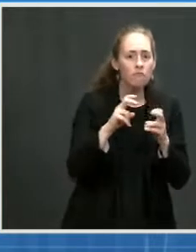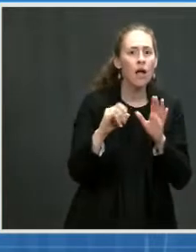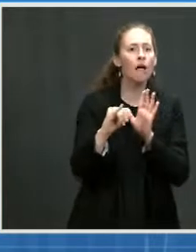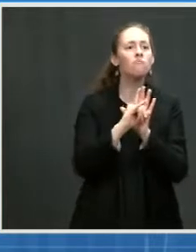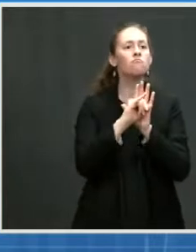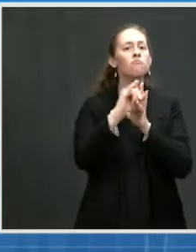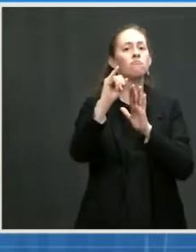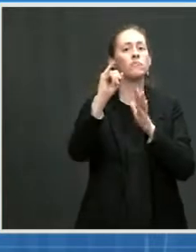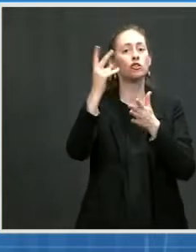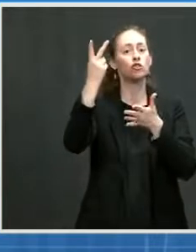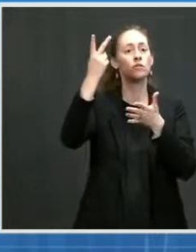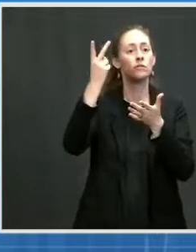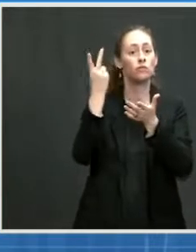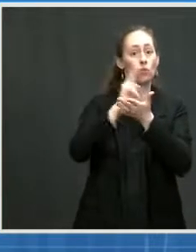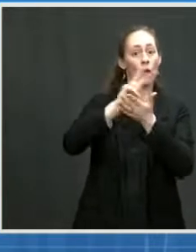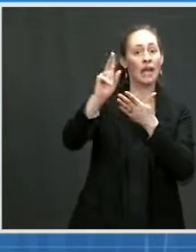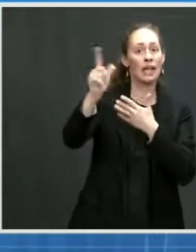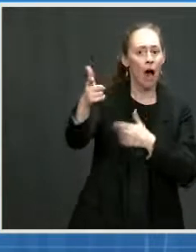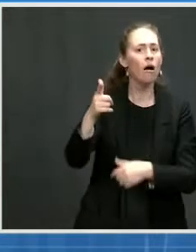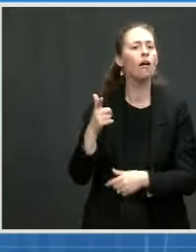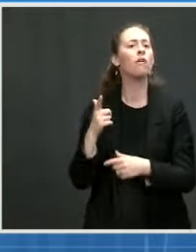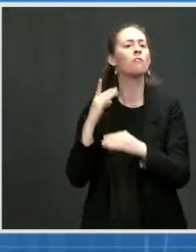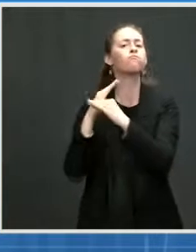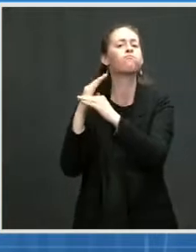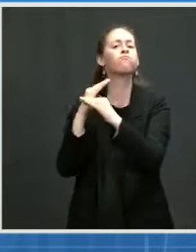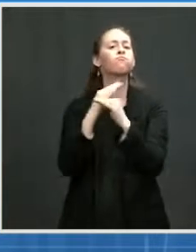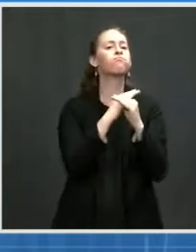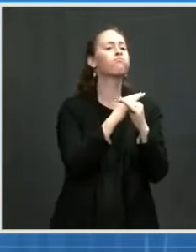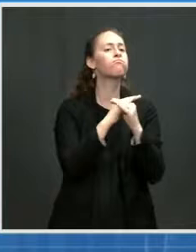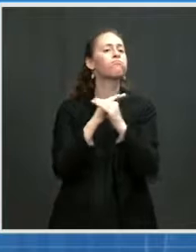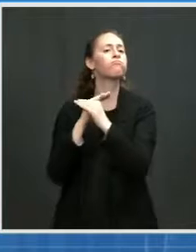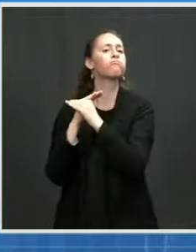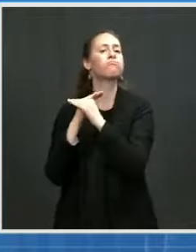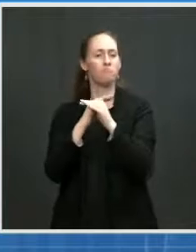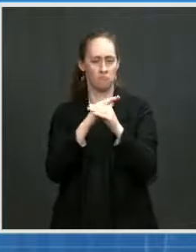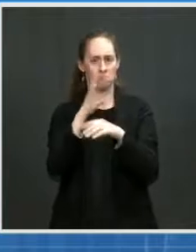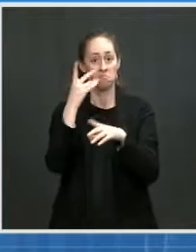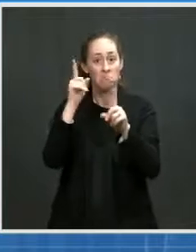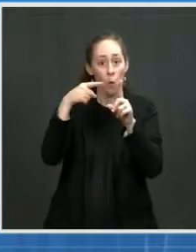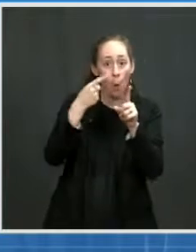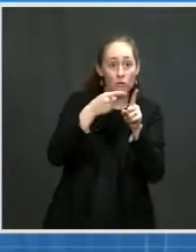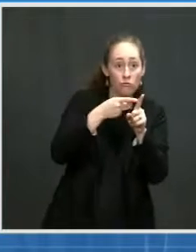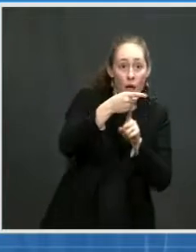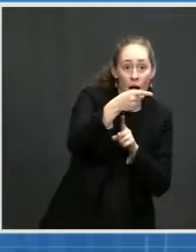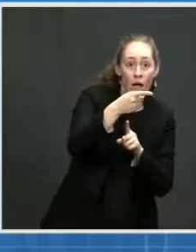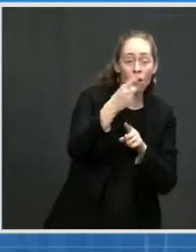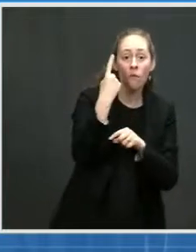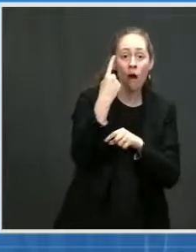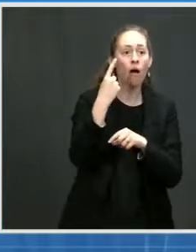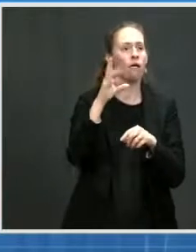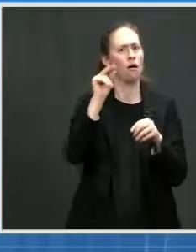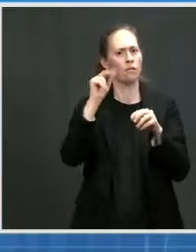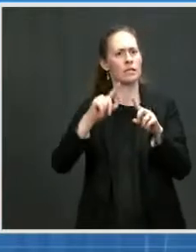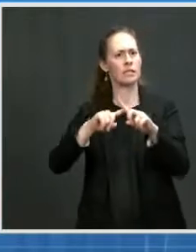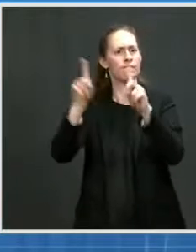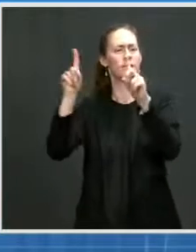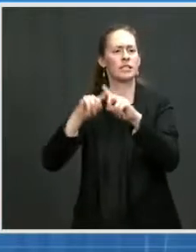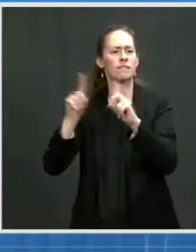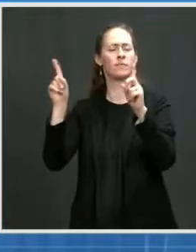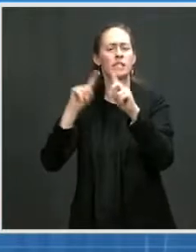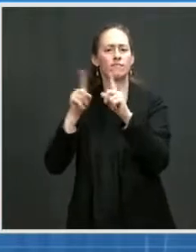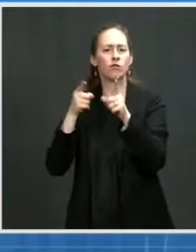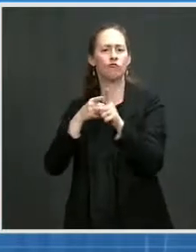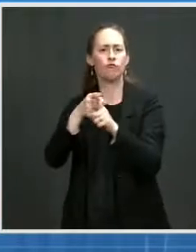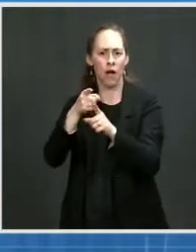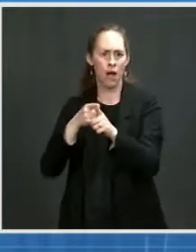only against the predominant variant B117, but also against 617. So the same thing I